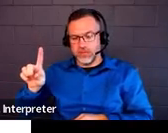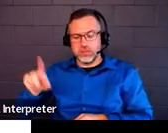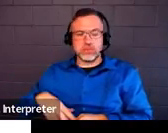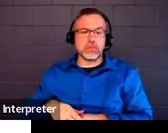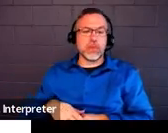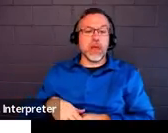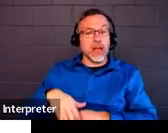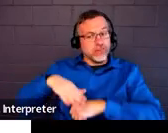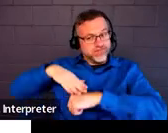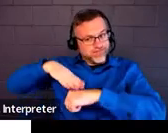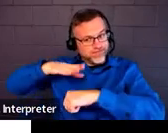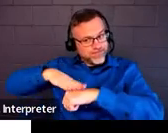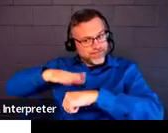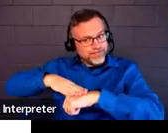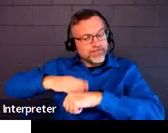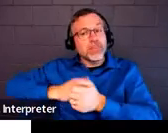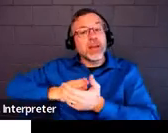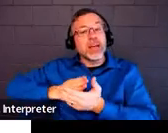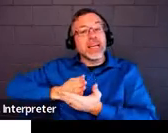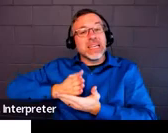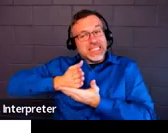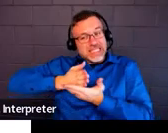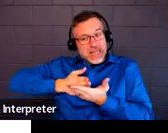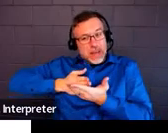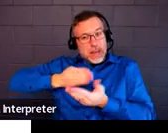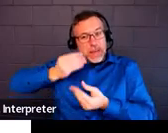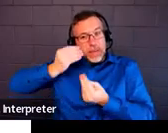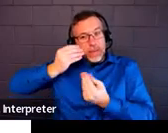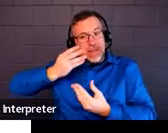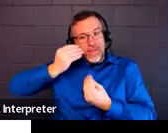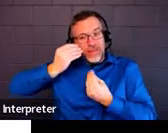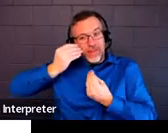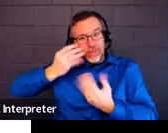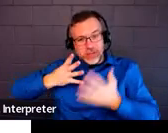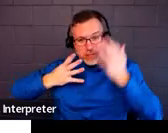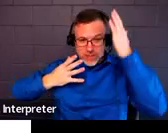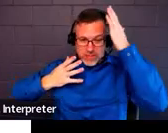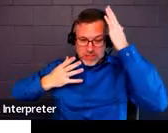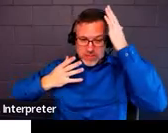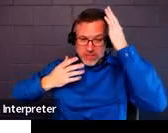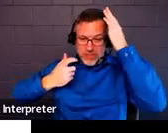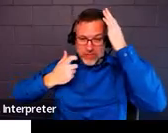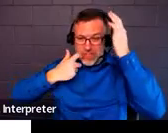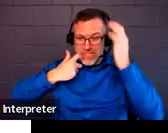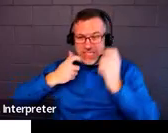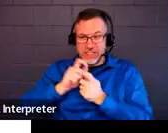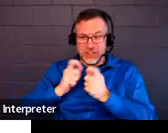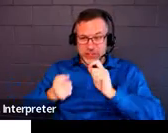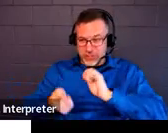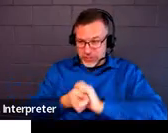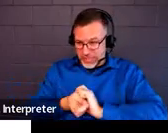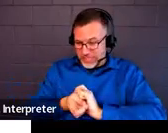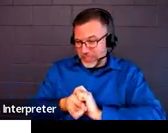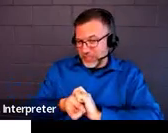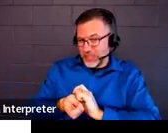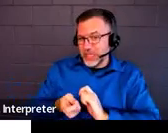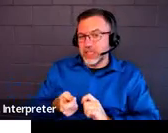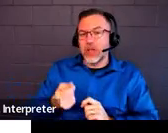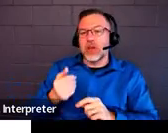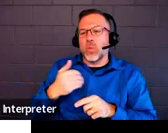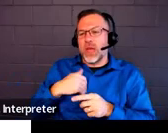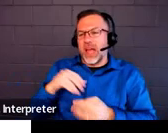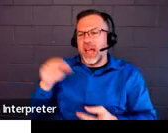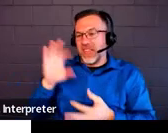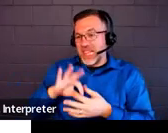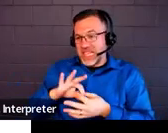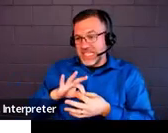the information regarding the alternate assessment has been updated, and there are links in the procedural manual that